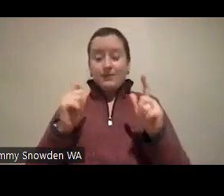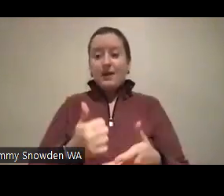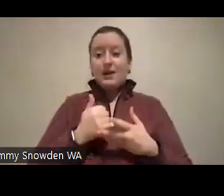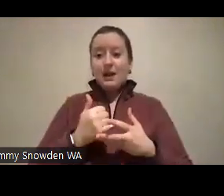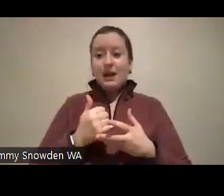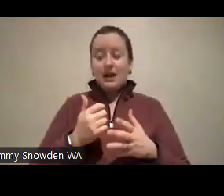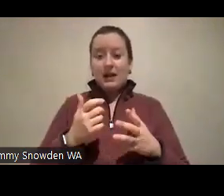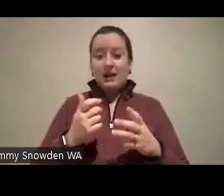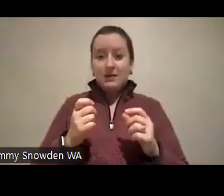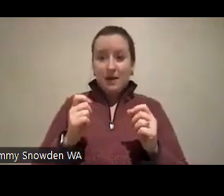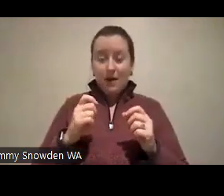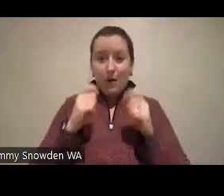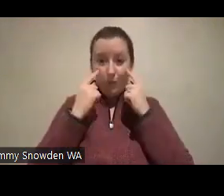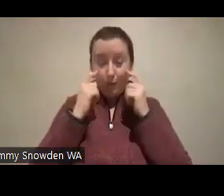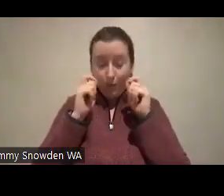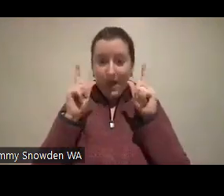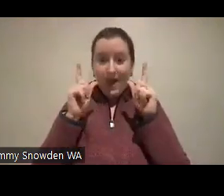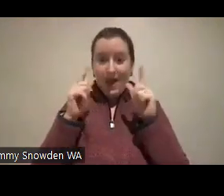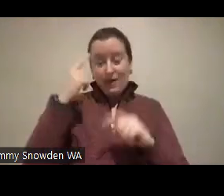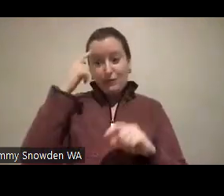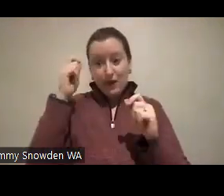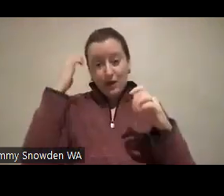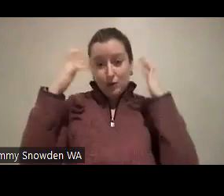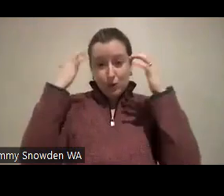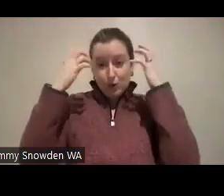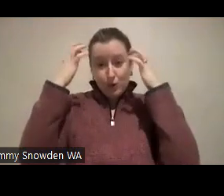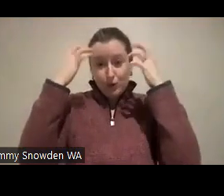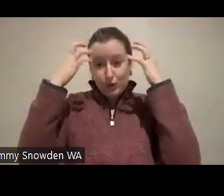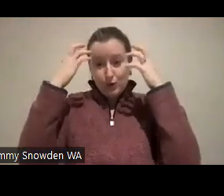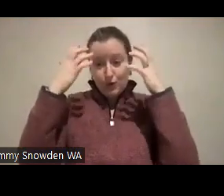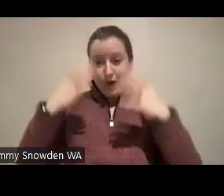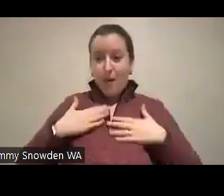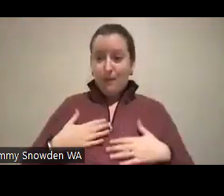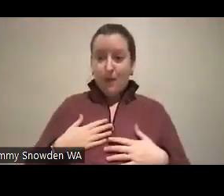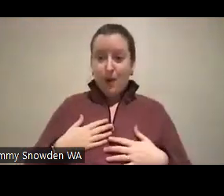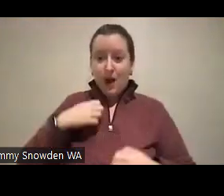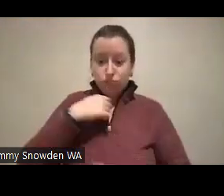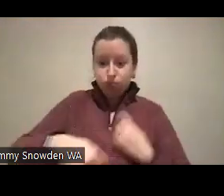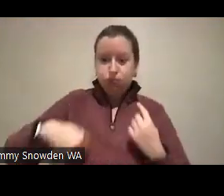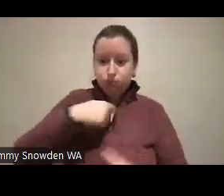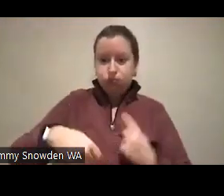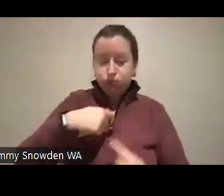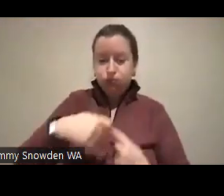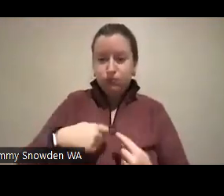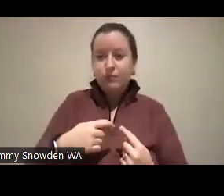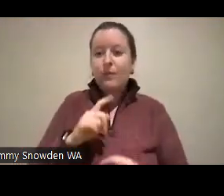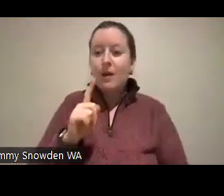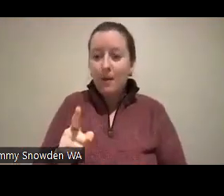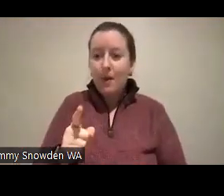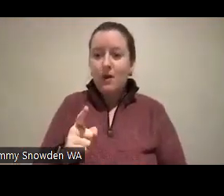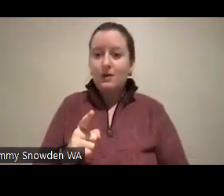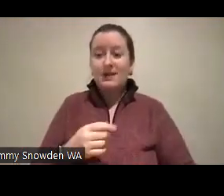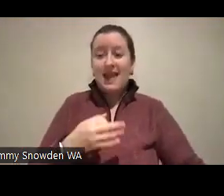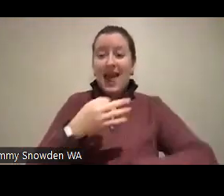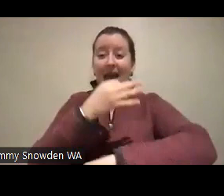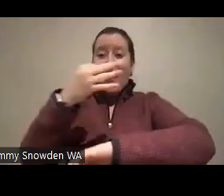with sleep issues. And alcohol, for some, they will say that it helps them to sleep and relax, but